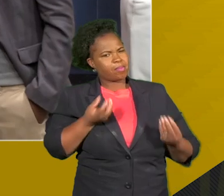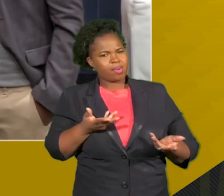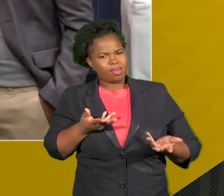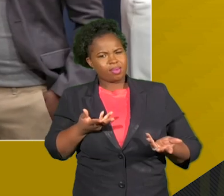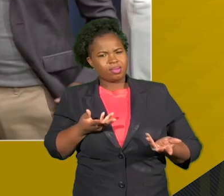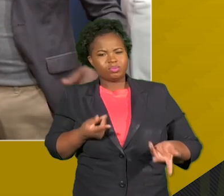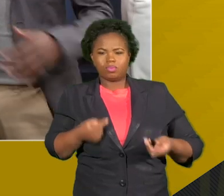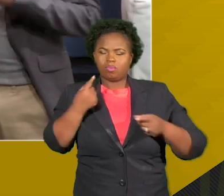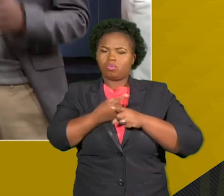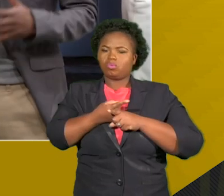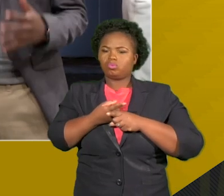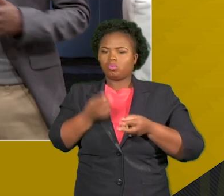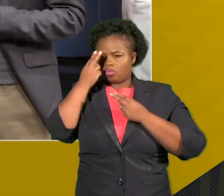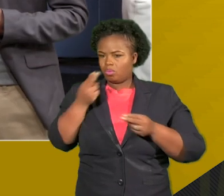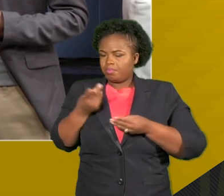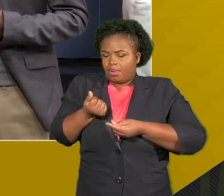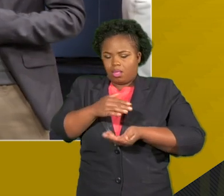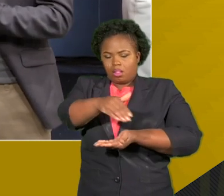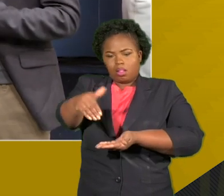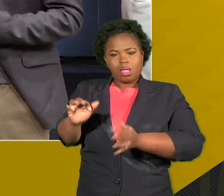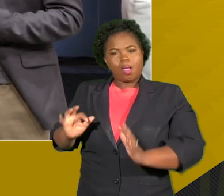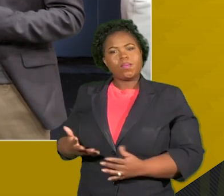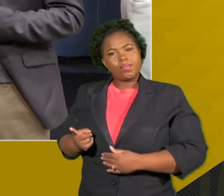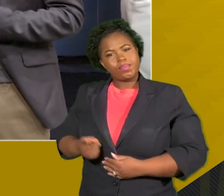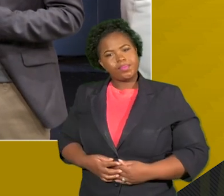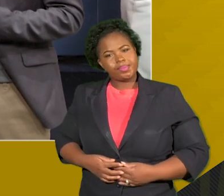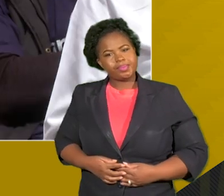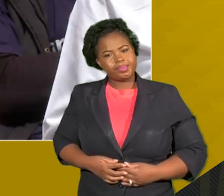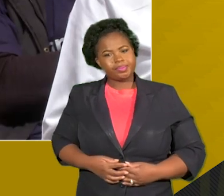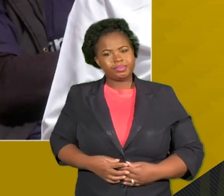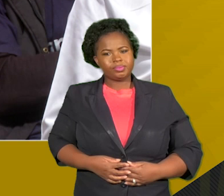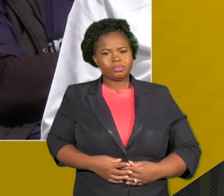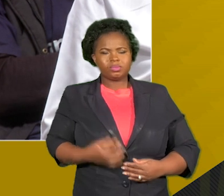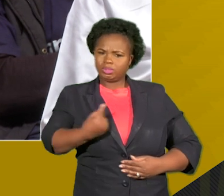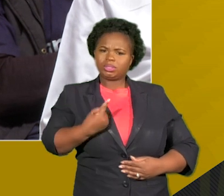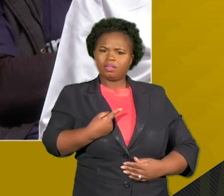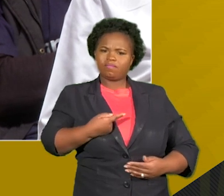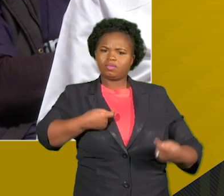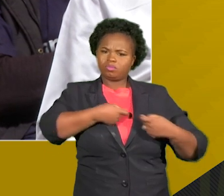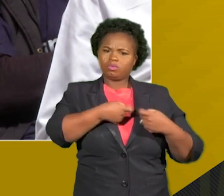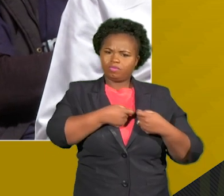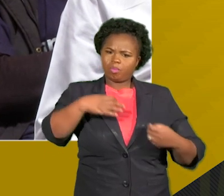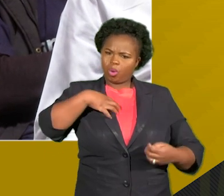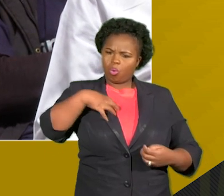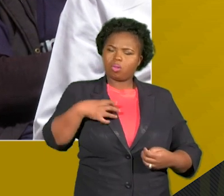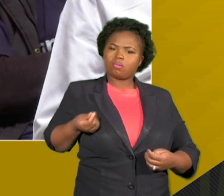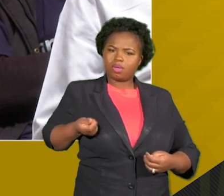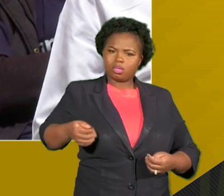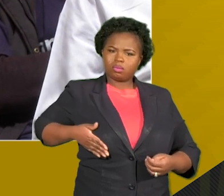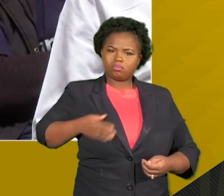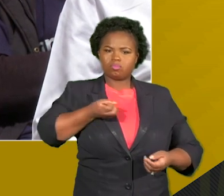niba honorary and honorary. How do you guys raise money nina nje makhetha? Sasponsorela. Like from your own pocket. So from our own